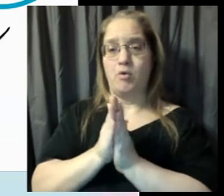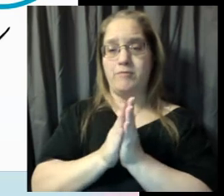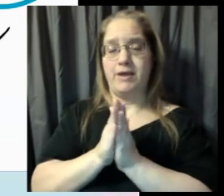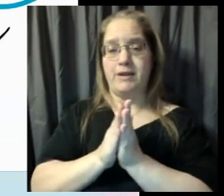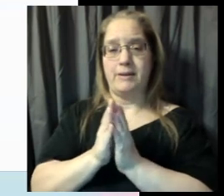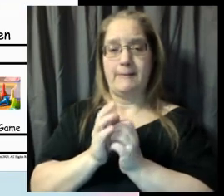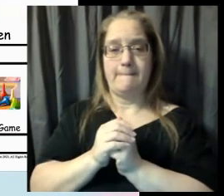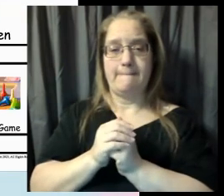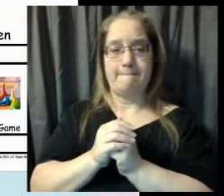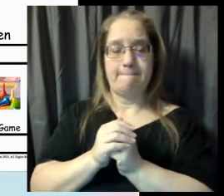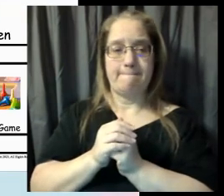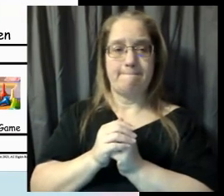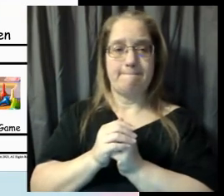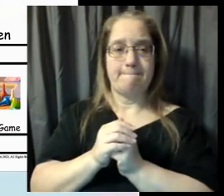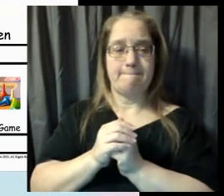task.